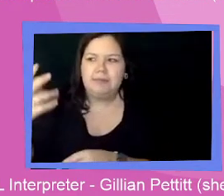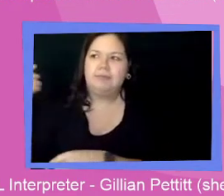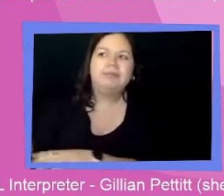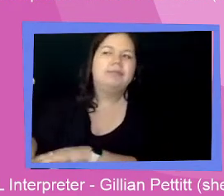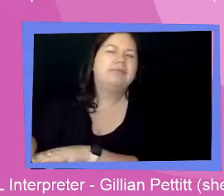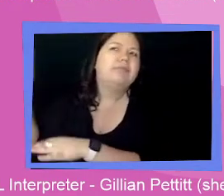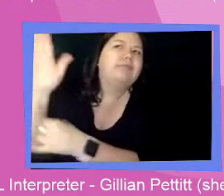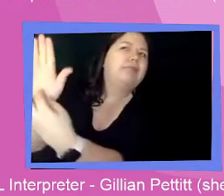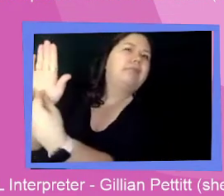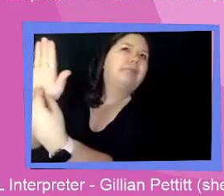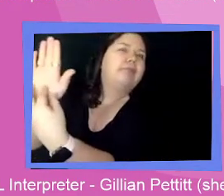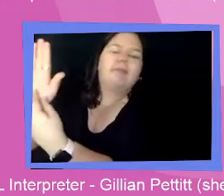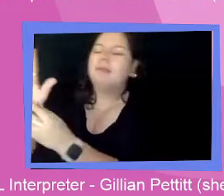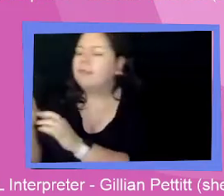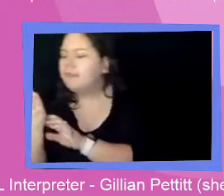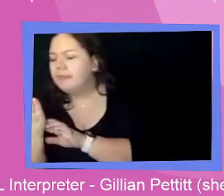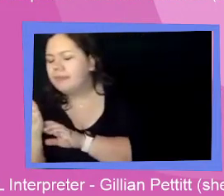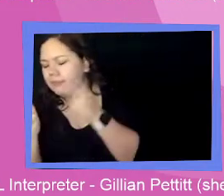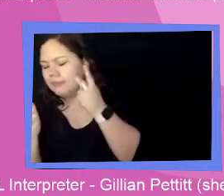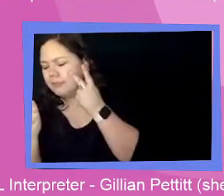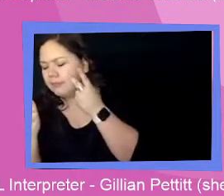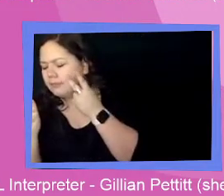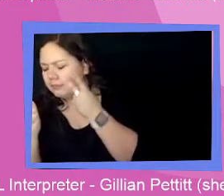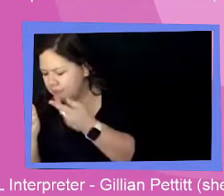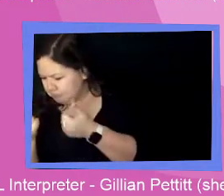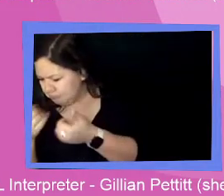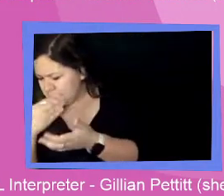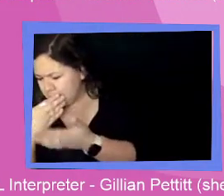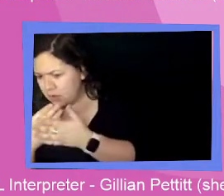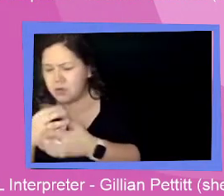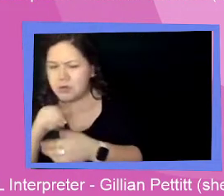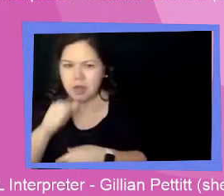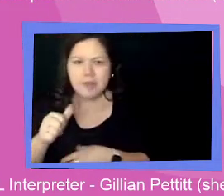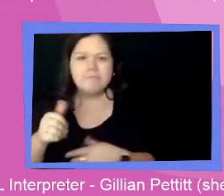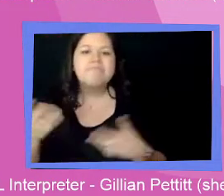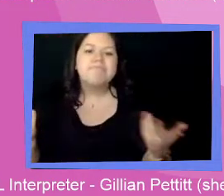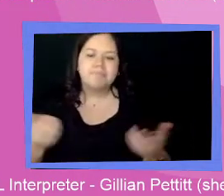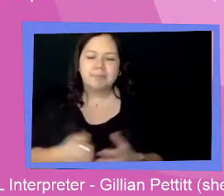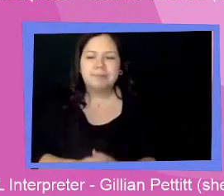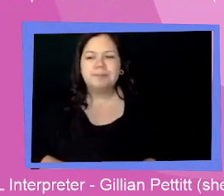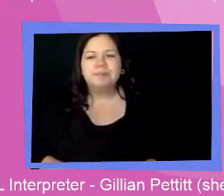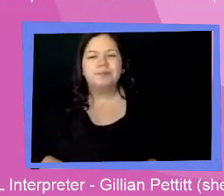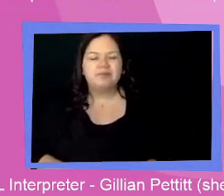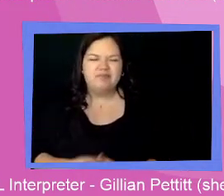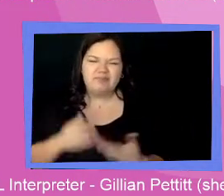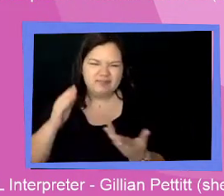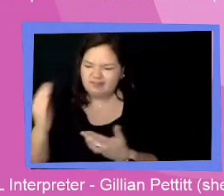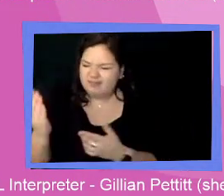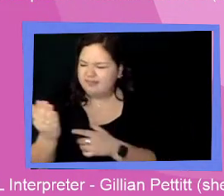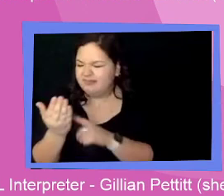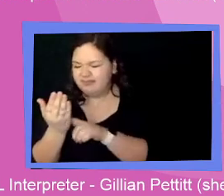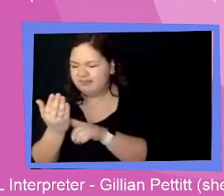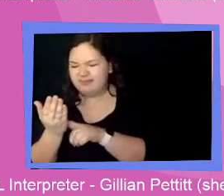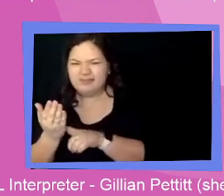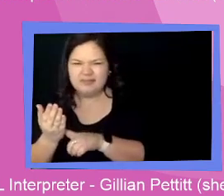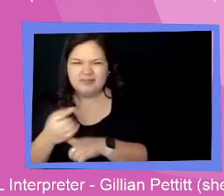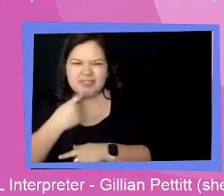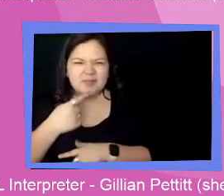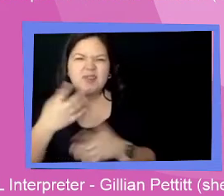phone around and studying his handiwork. He looks disappointed and wants to take